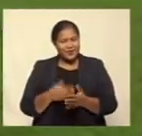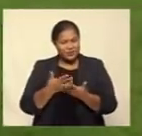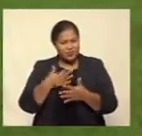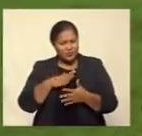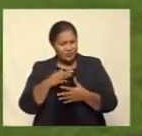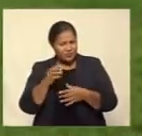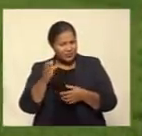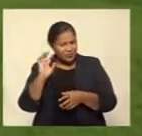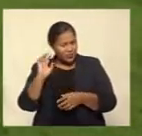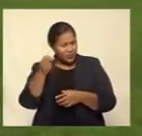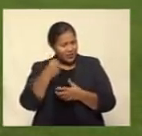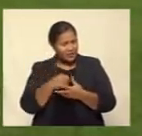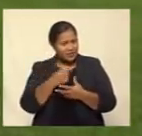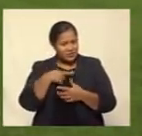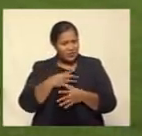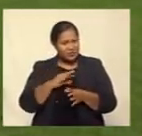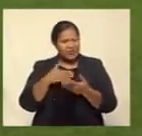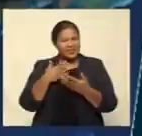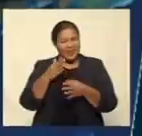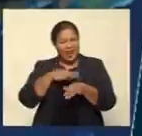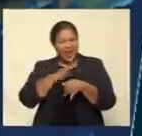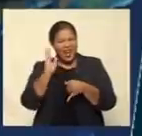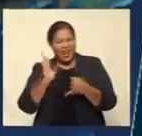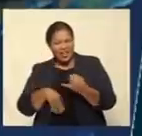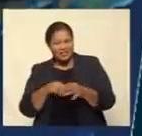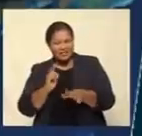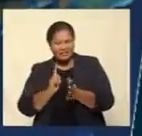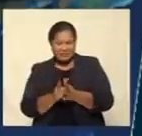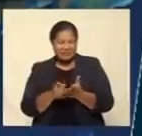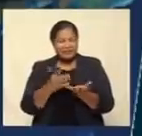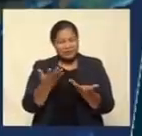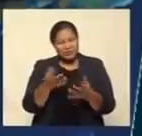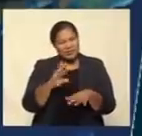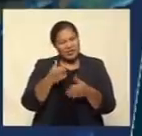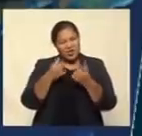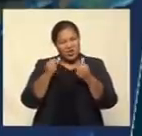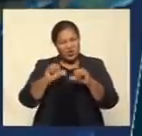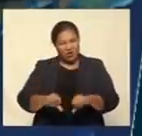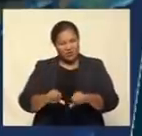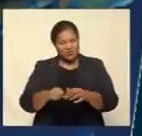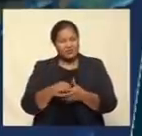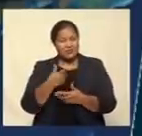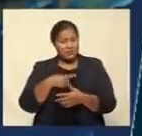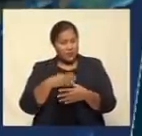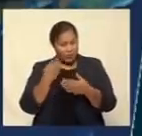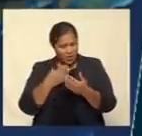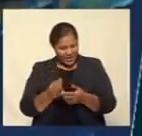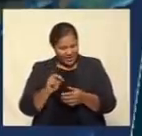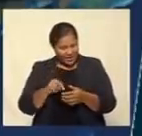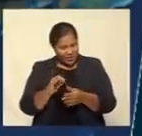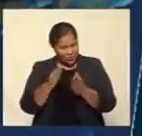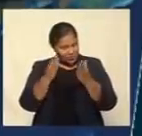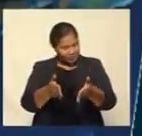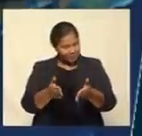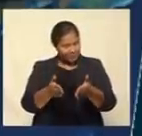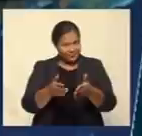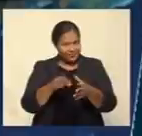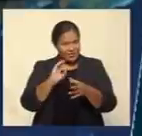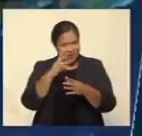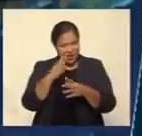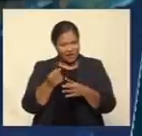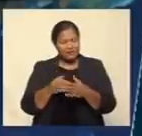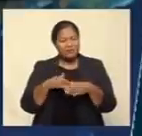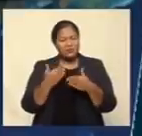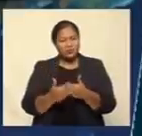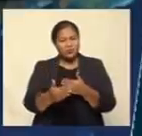year, and just in the last minute we lost out, so they know that they need to continue they need to stay focused throughout the whole year, and for